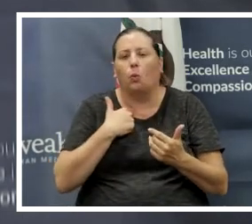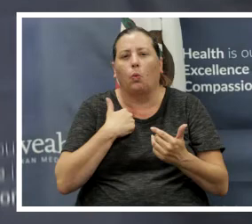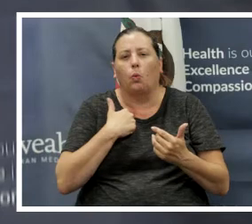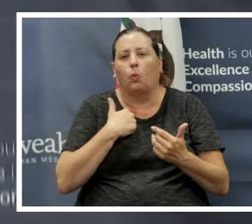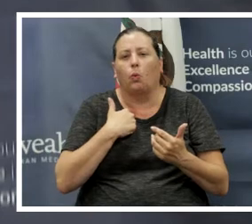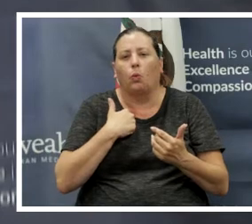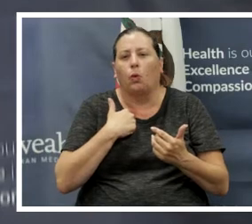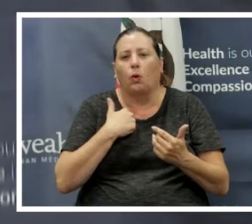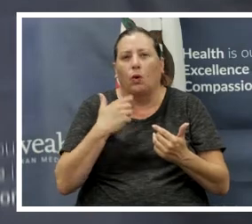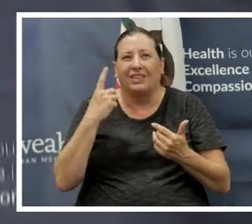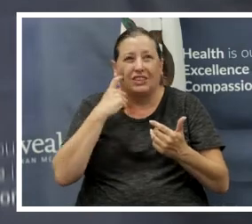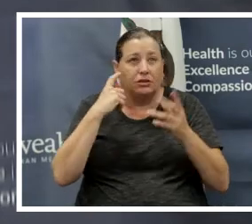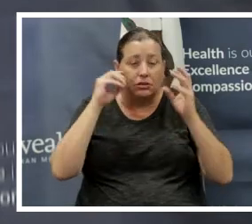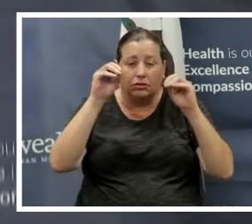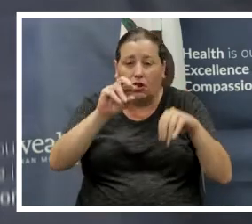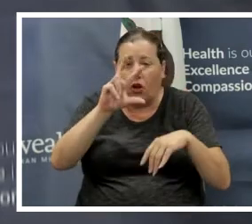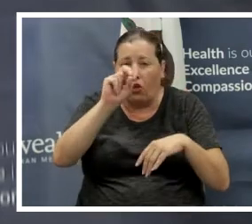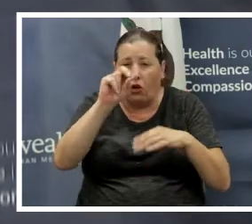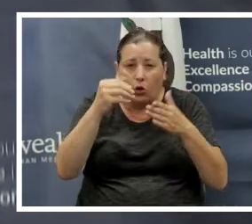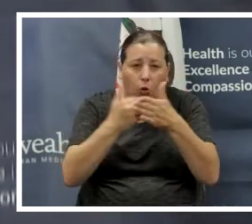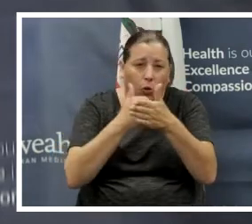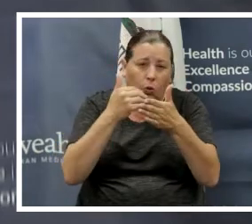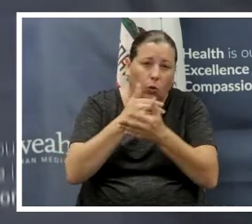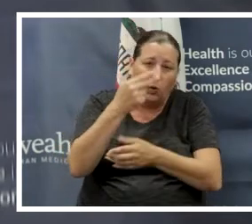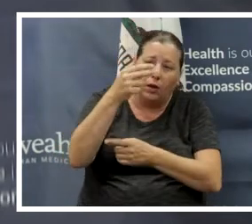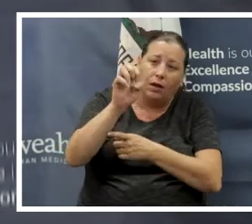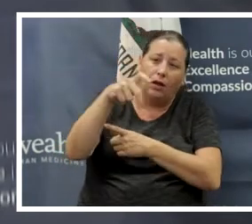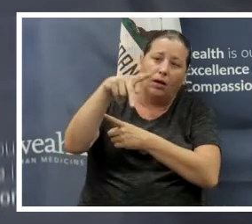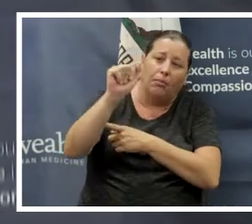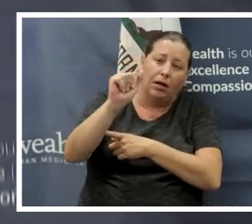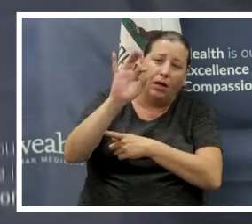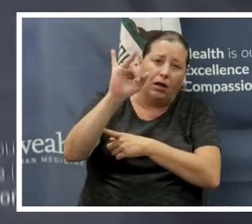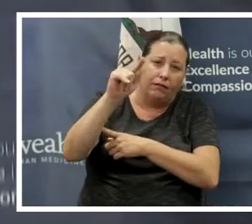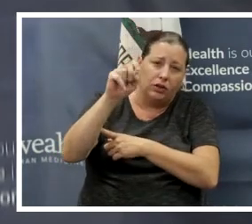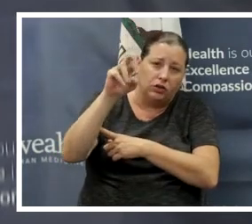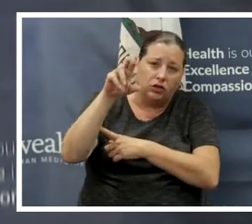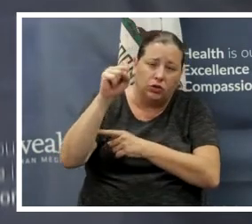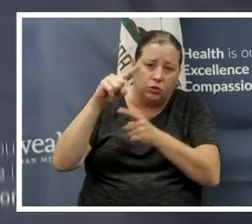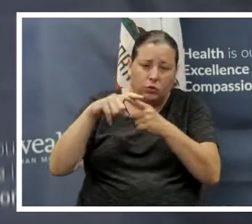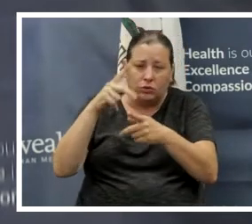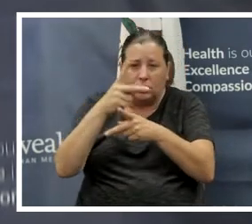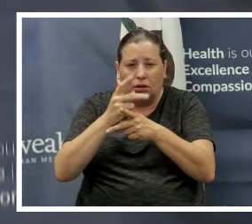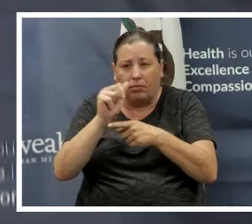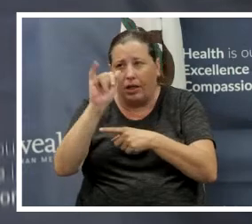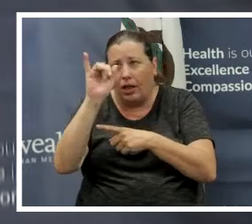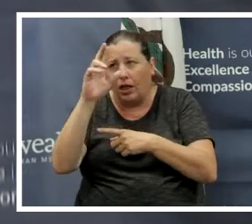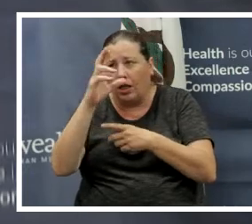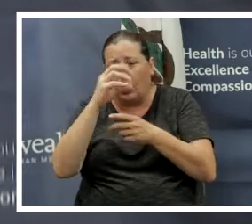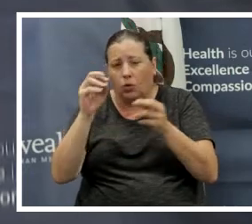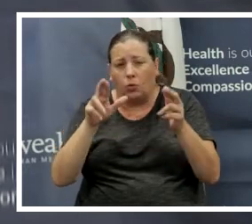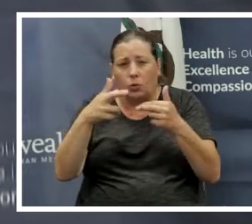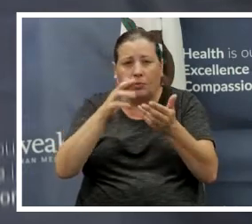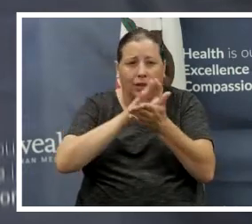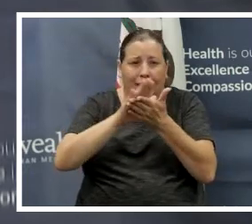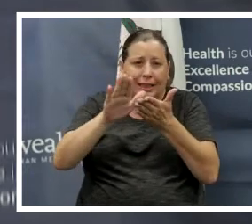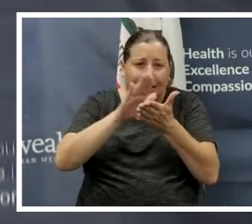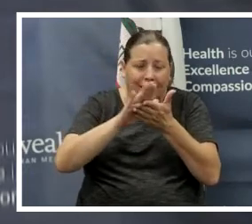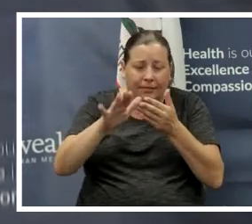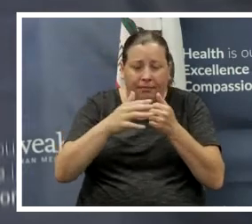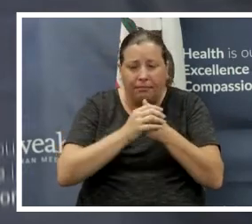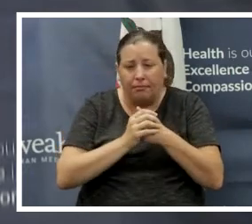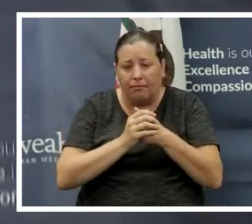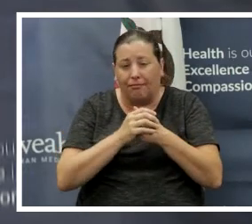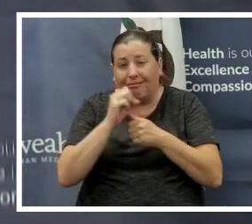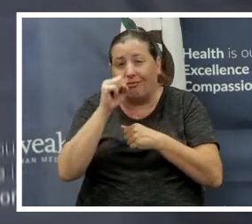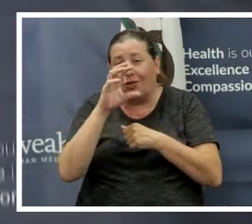new HEPA filters to help us, clean the air in rooms. So the likelihood of actually